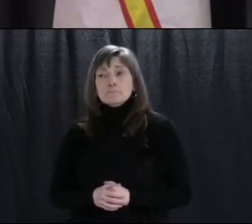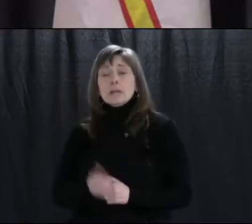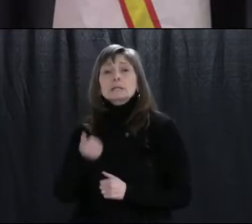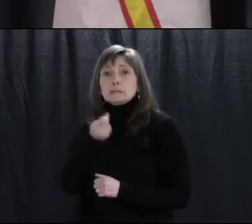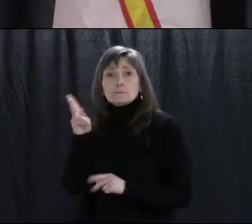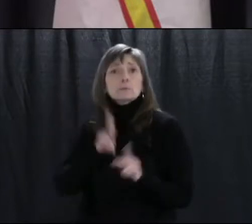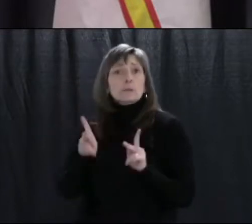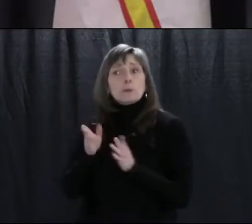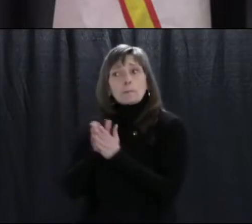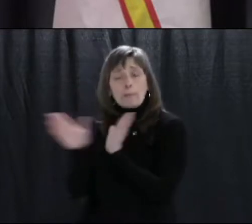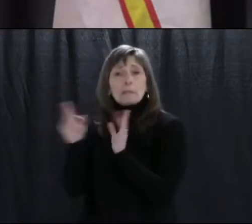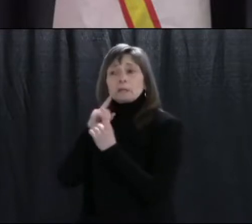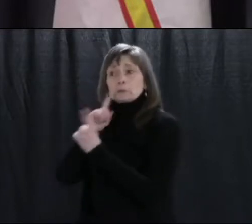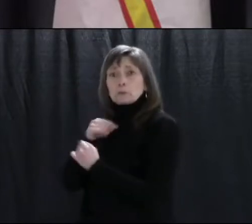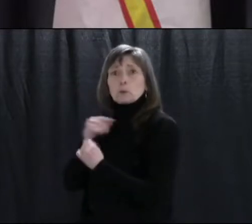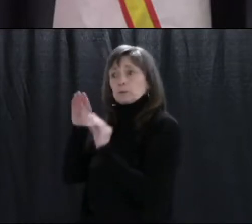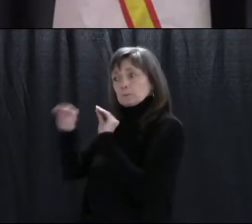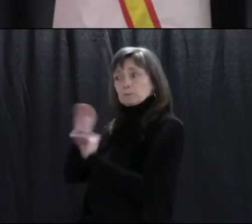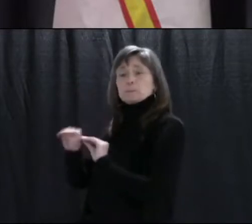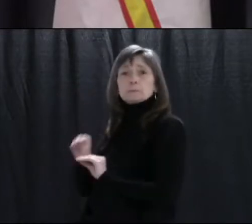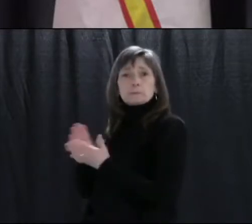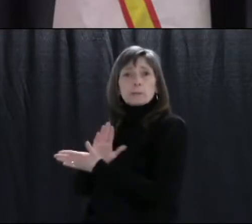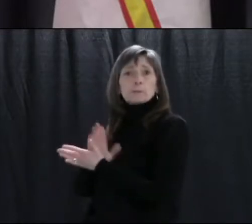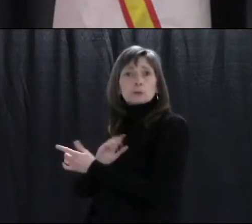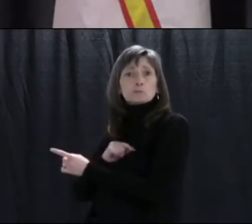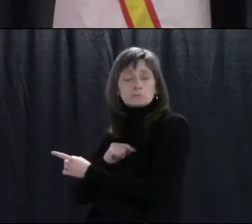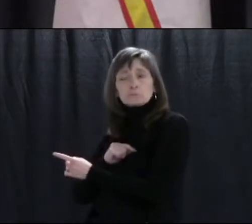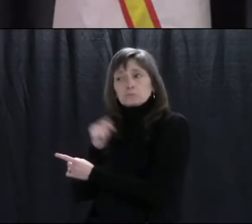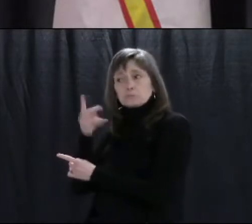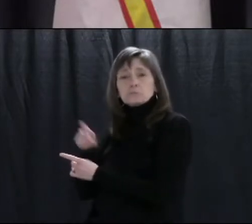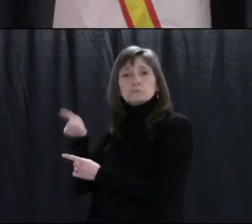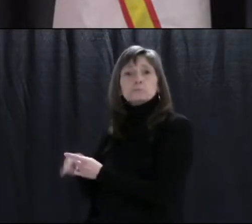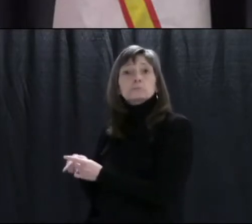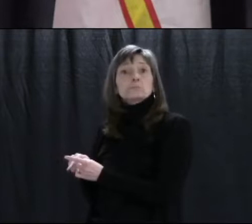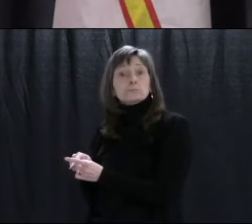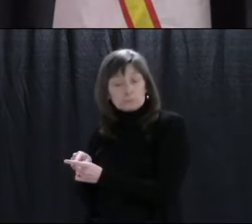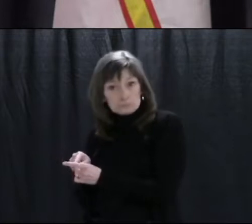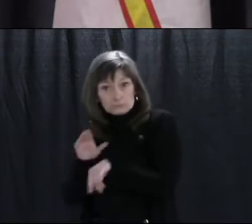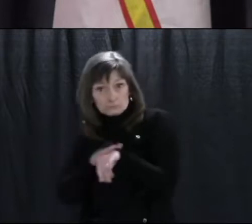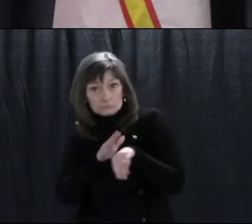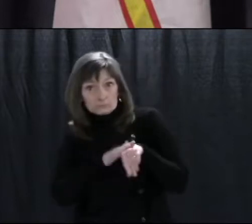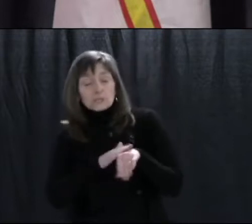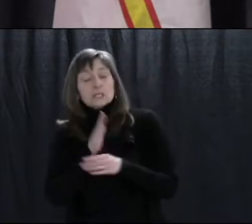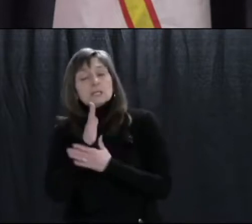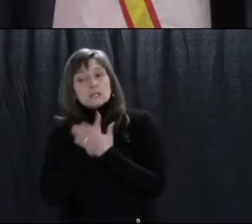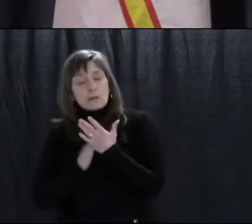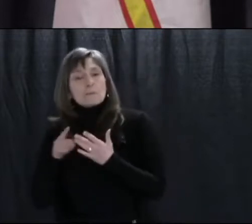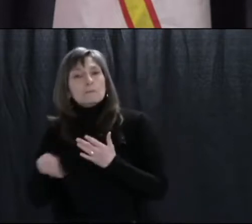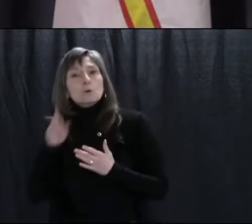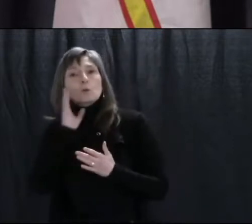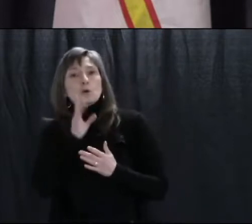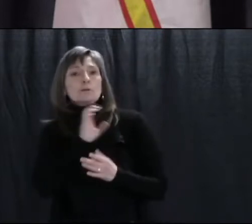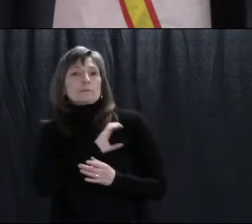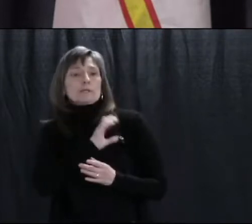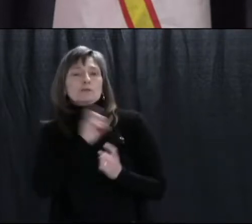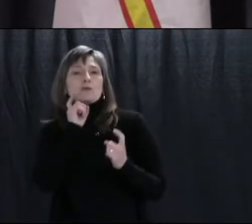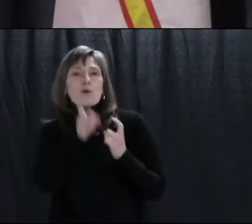already. It is fair to say that some of you will be receiving a call from law